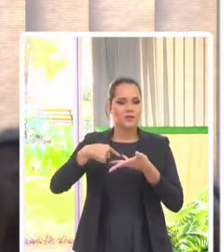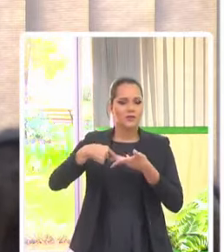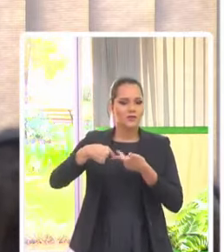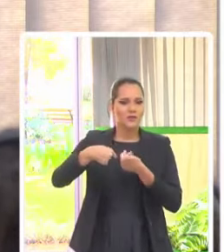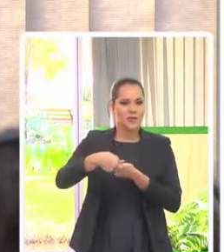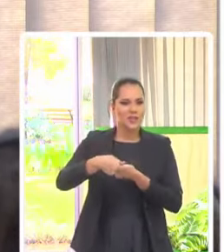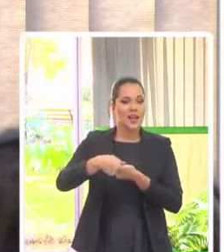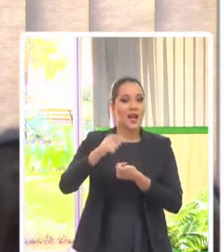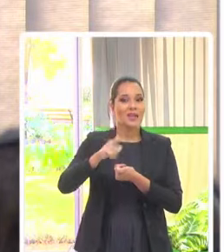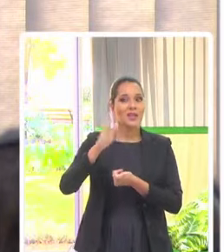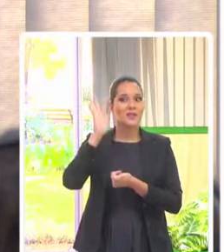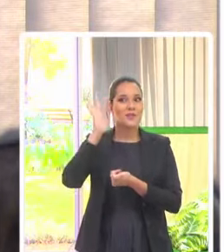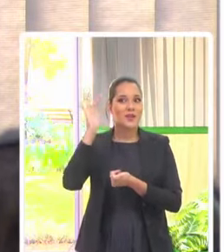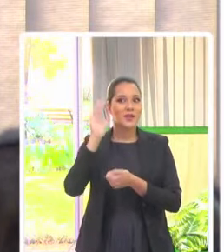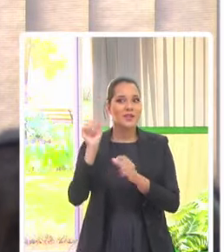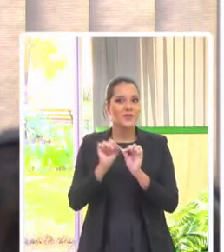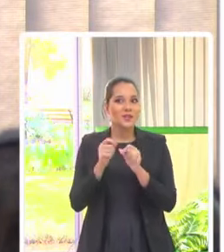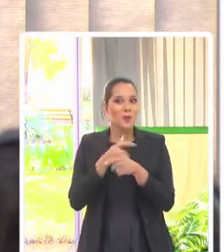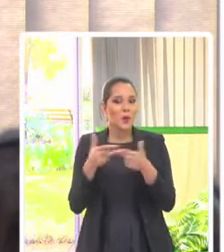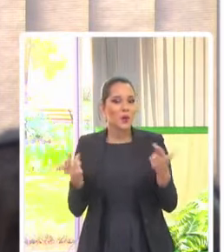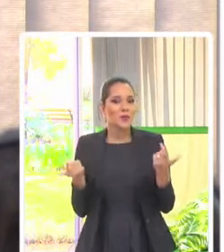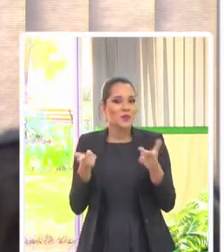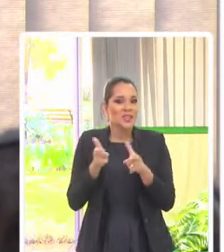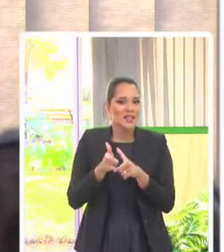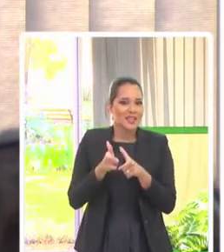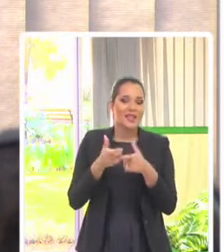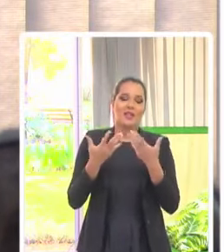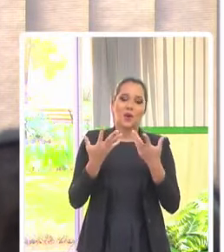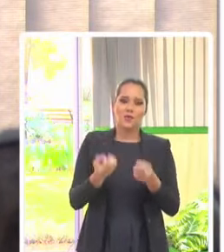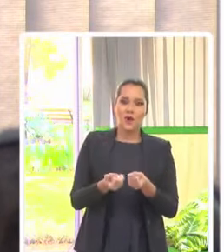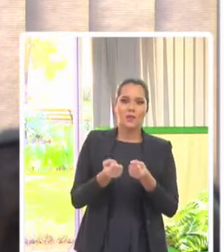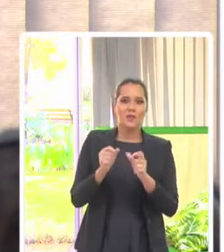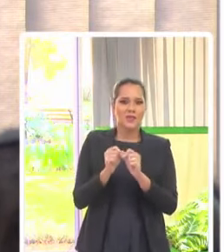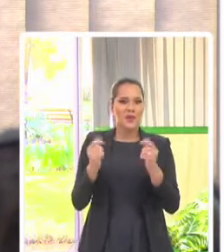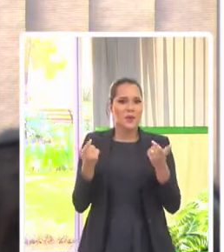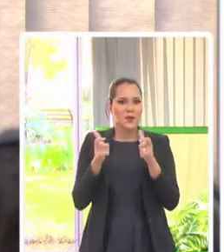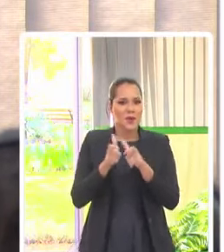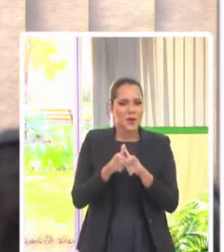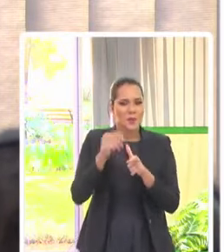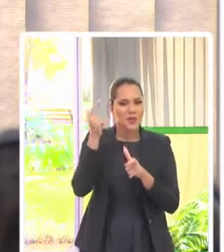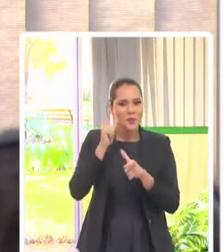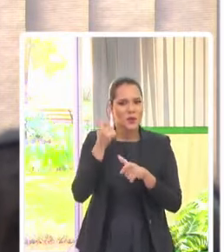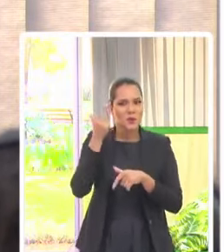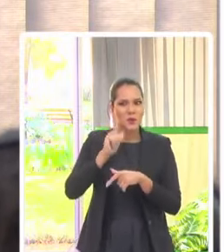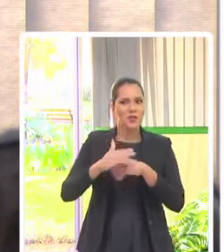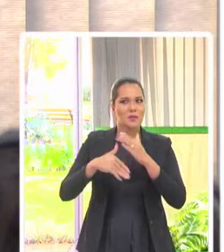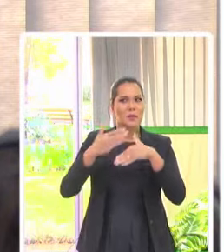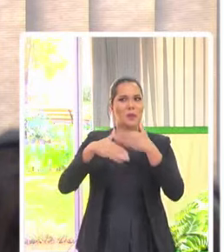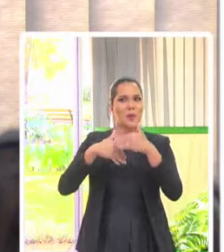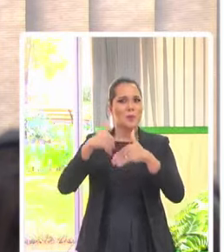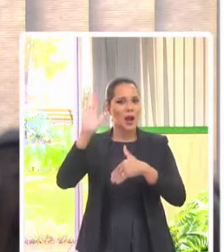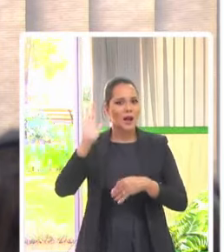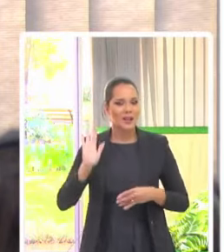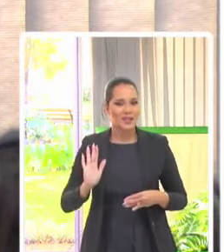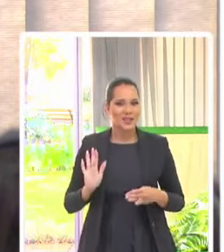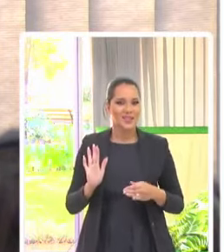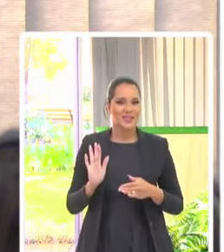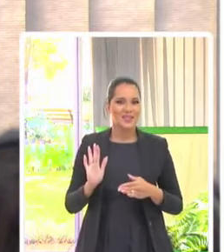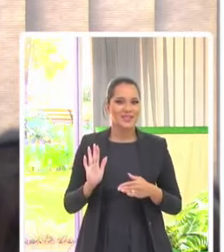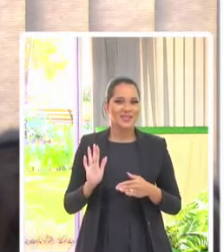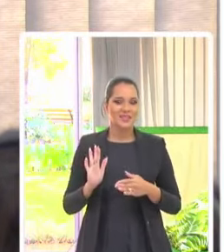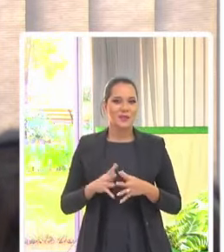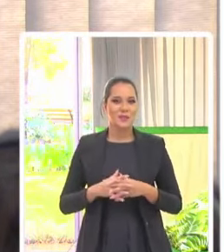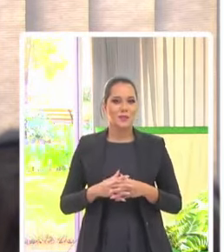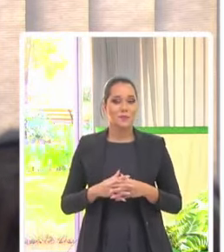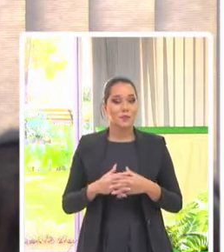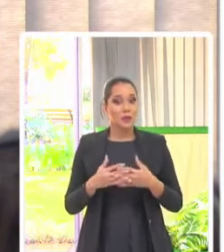big. This is a good framing, and maybe it sounds paradoxical